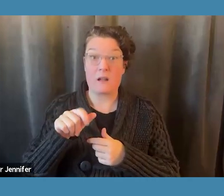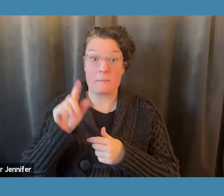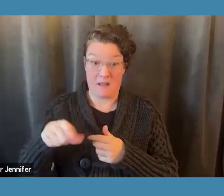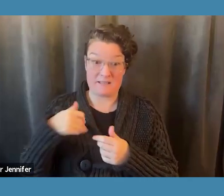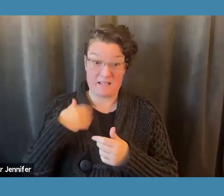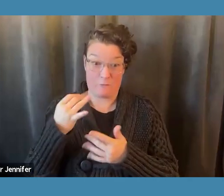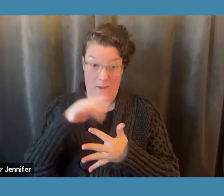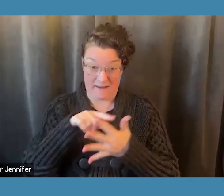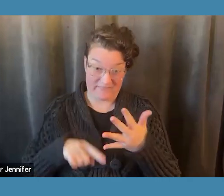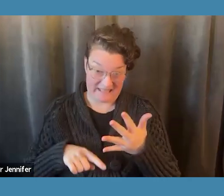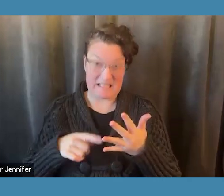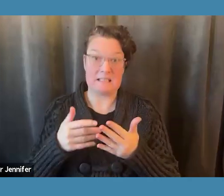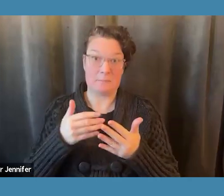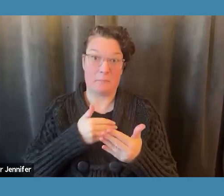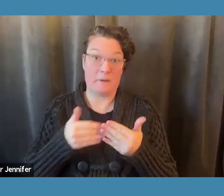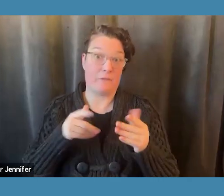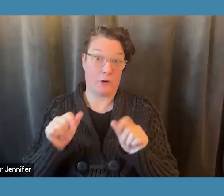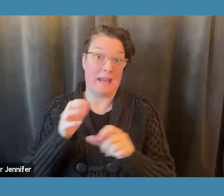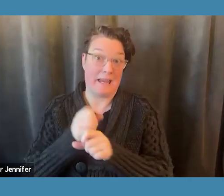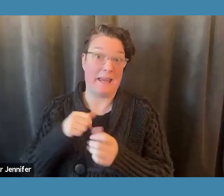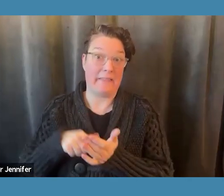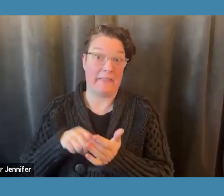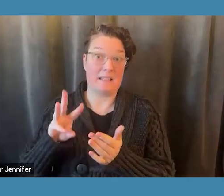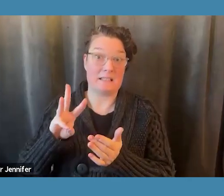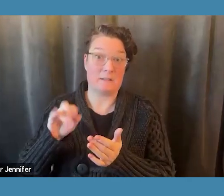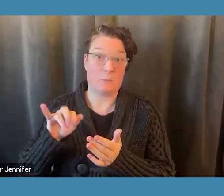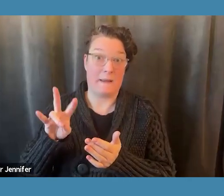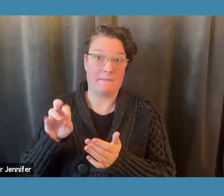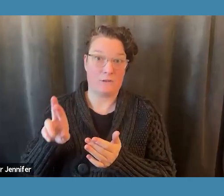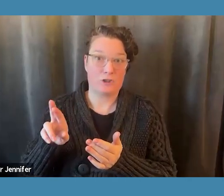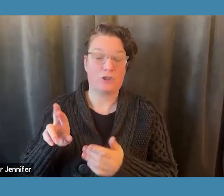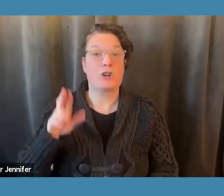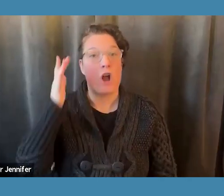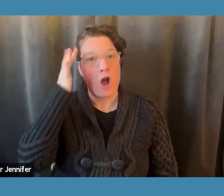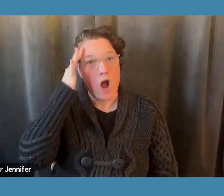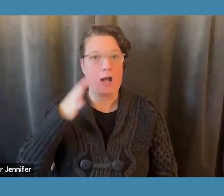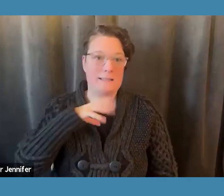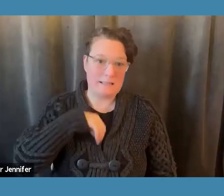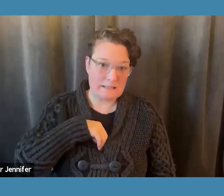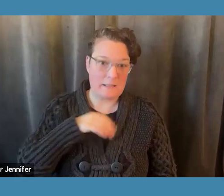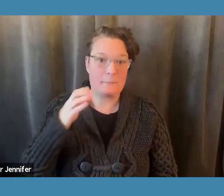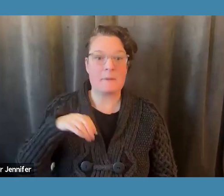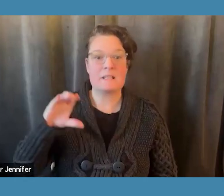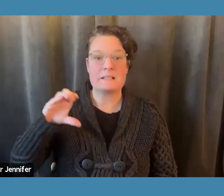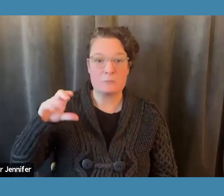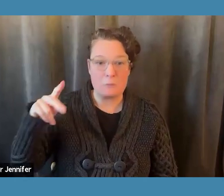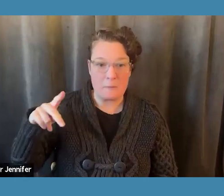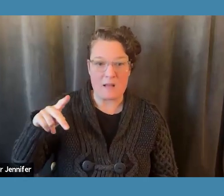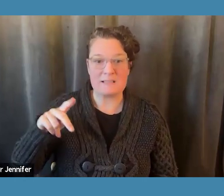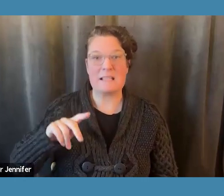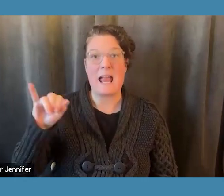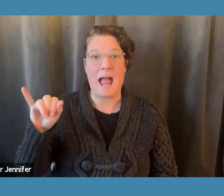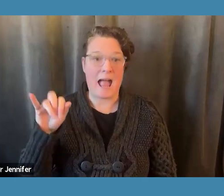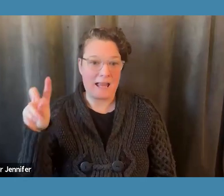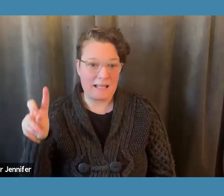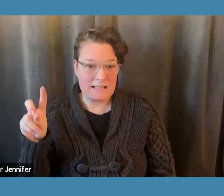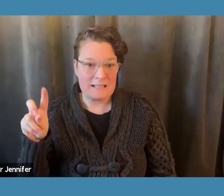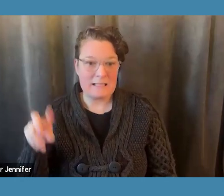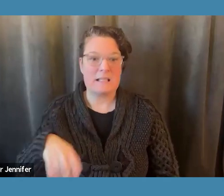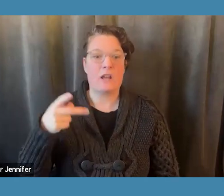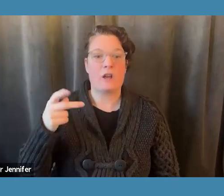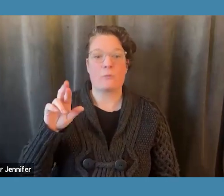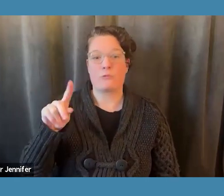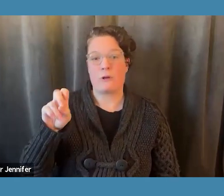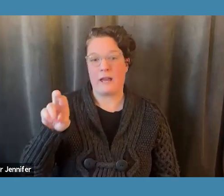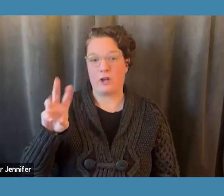waiver are autism, cerebral palsy, intellectual disability, Prader-Willi syndrome, spina